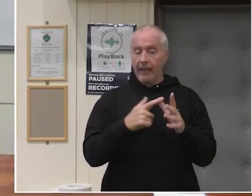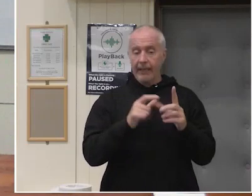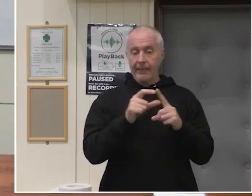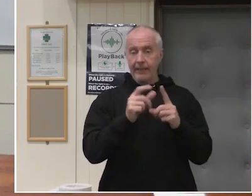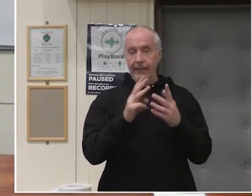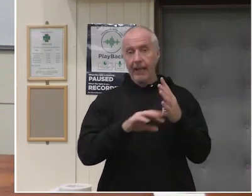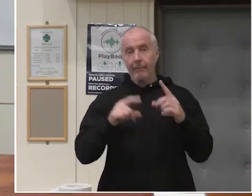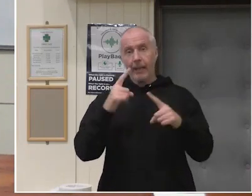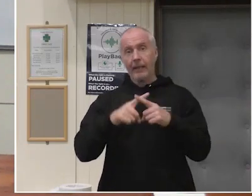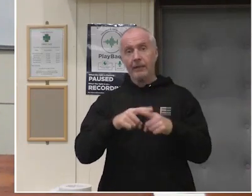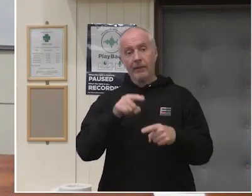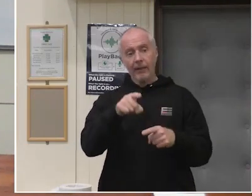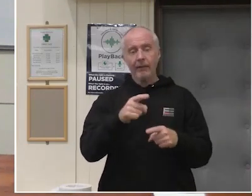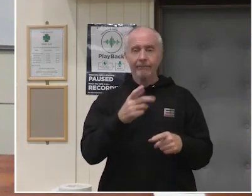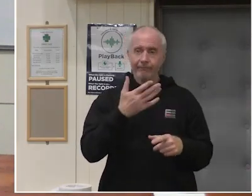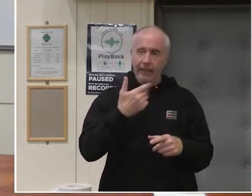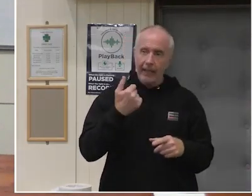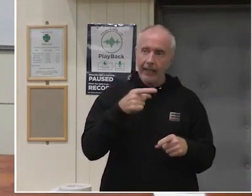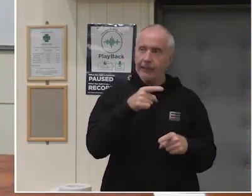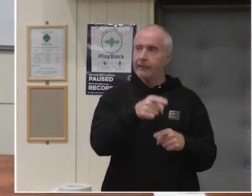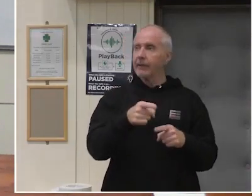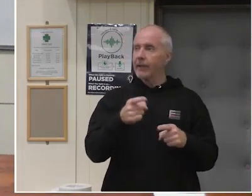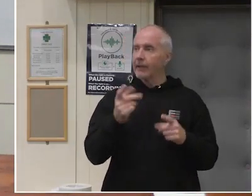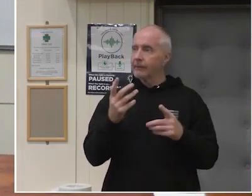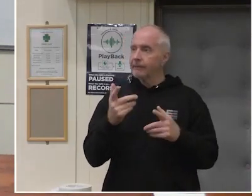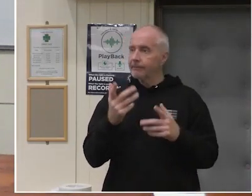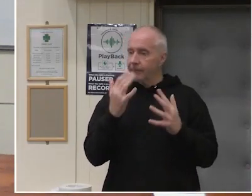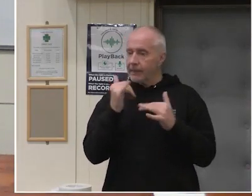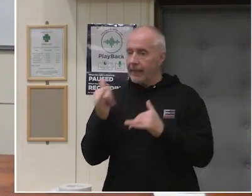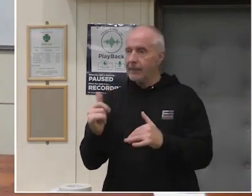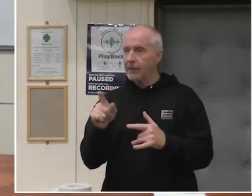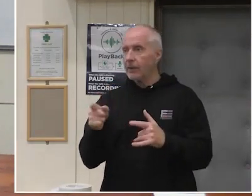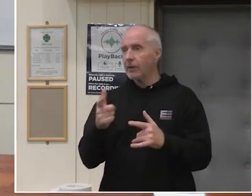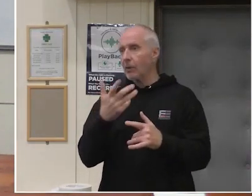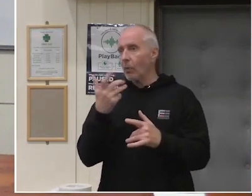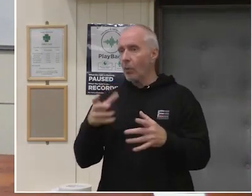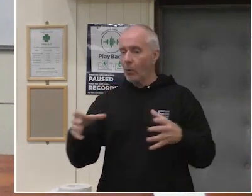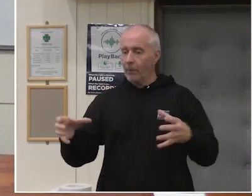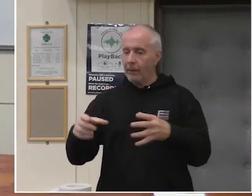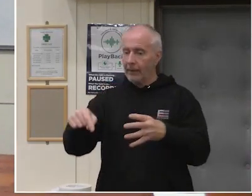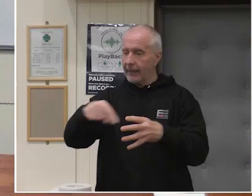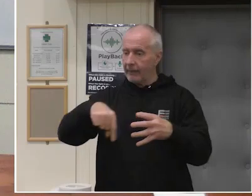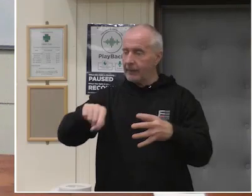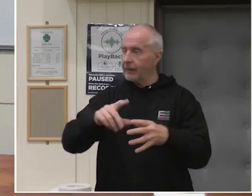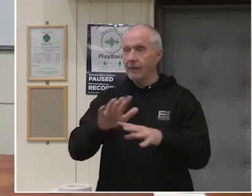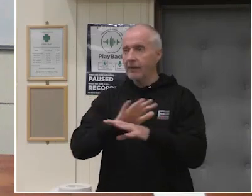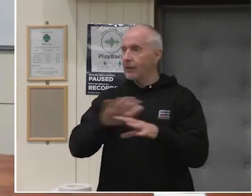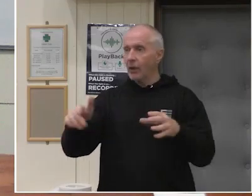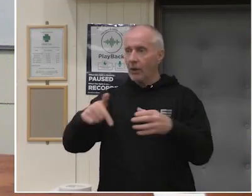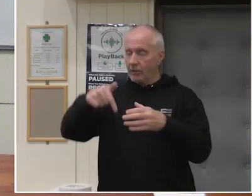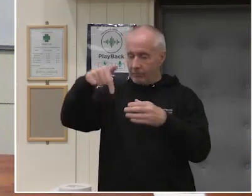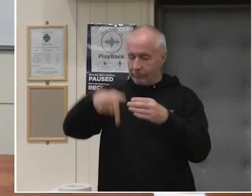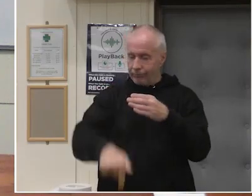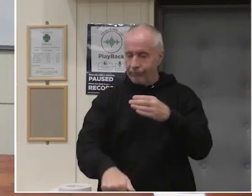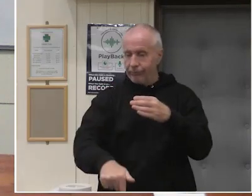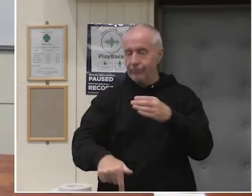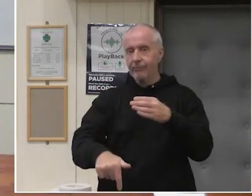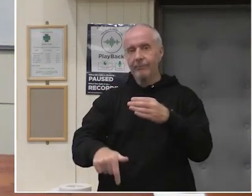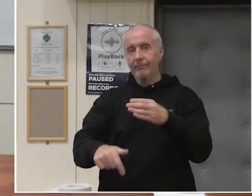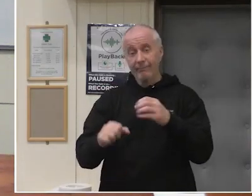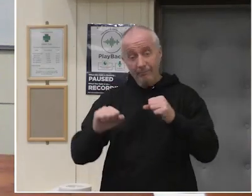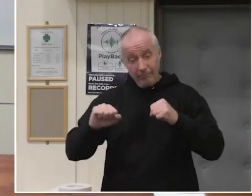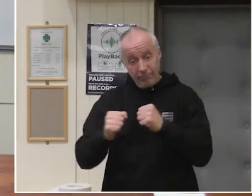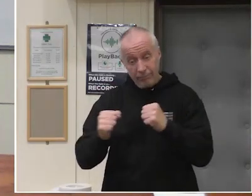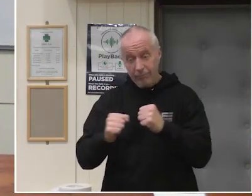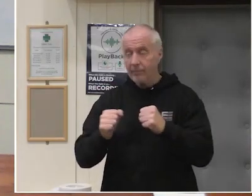was very kind and tested this for us on a warm cavity. Can't quite justify putting it all the way down to 150 millikelvin until we've